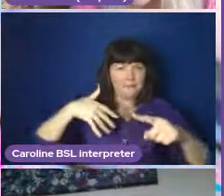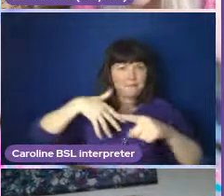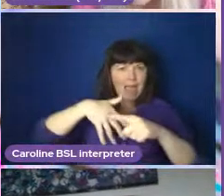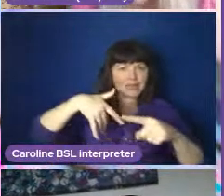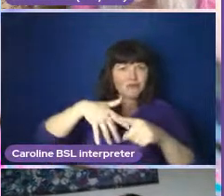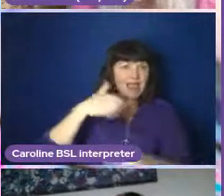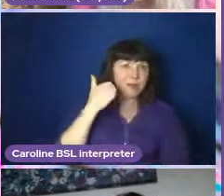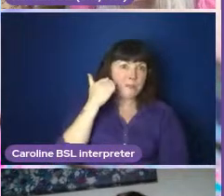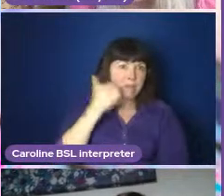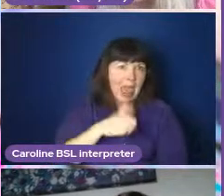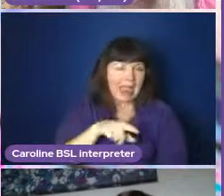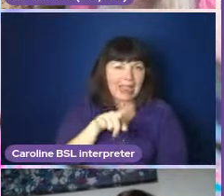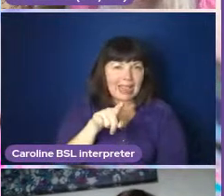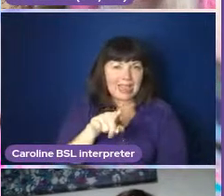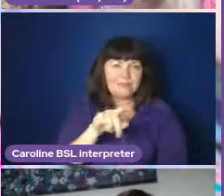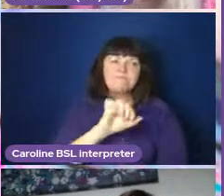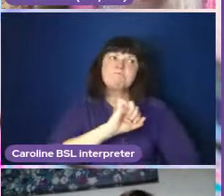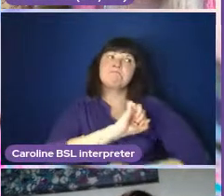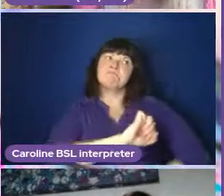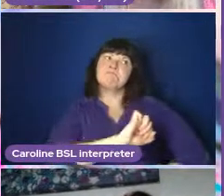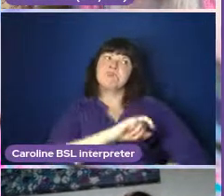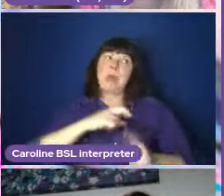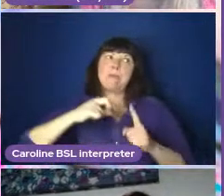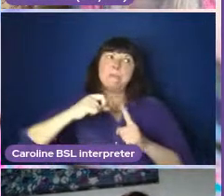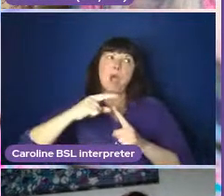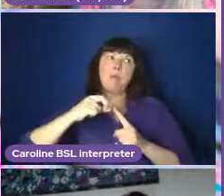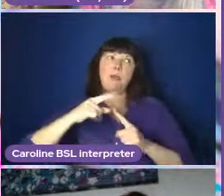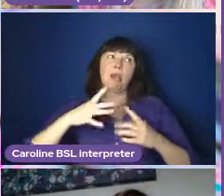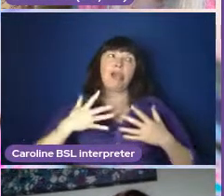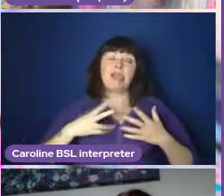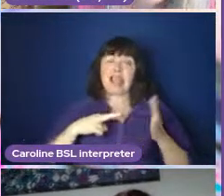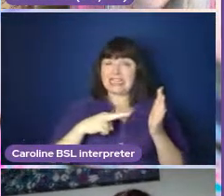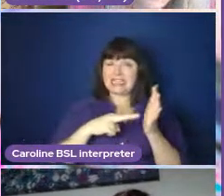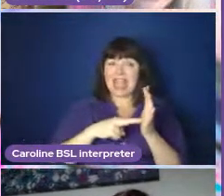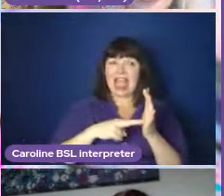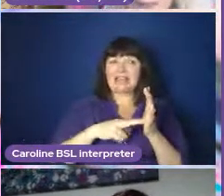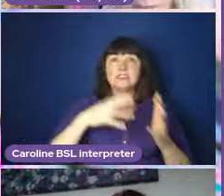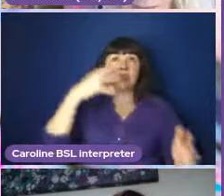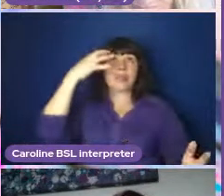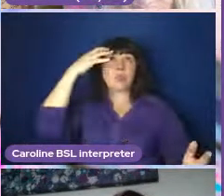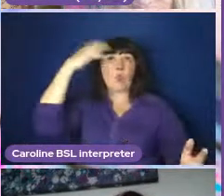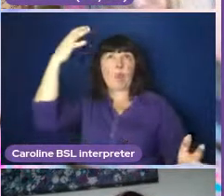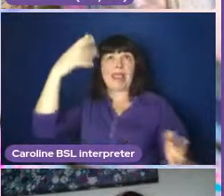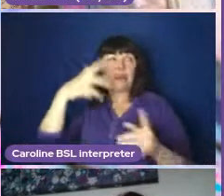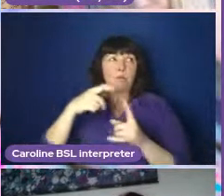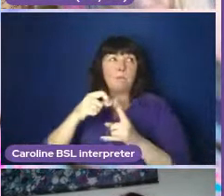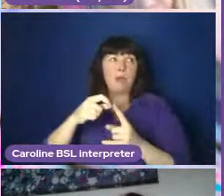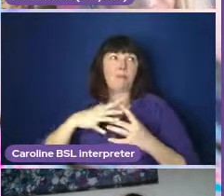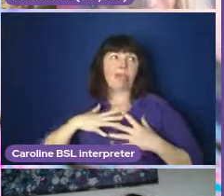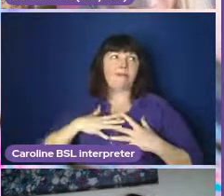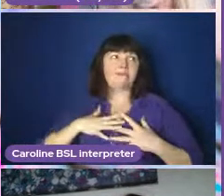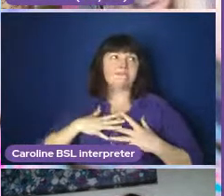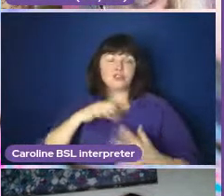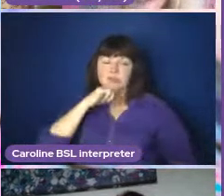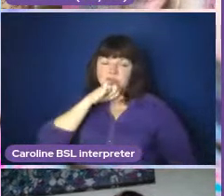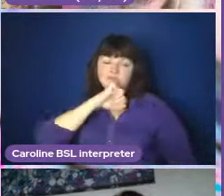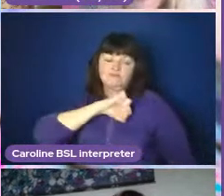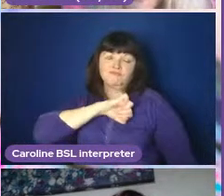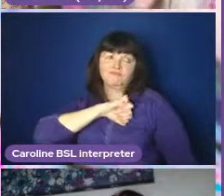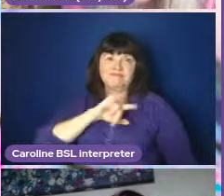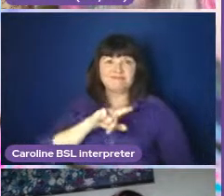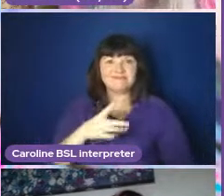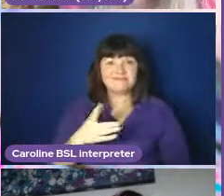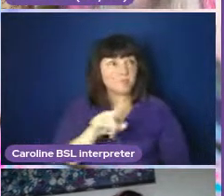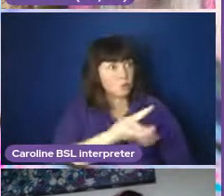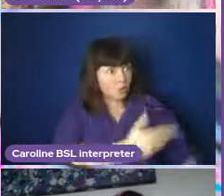background. It is your colour, isn't it? Naz is so the queen of purple. Do you want to tell us about it then? I